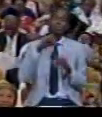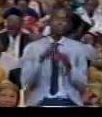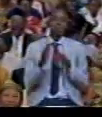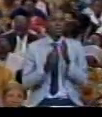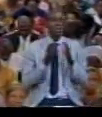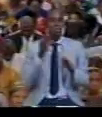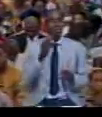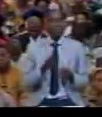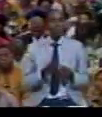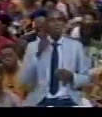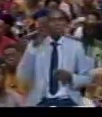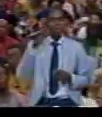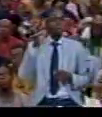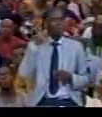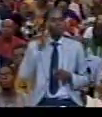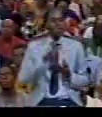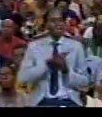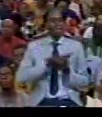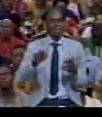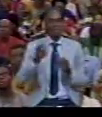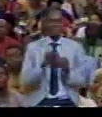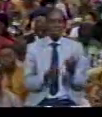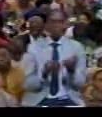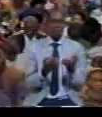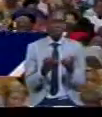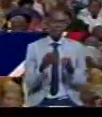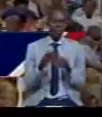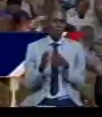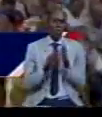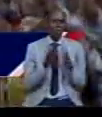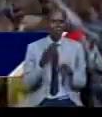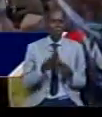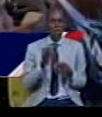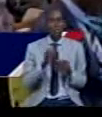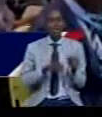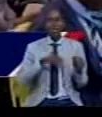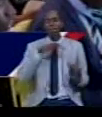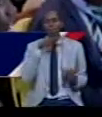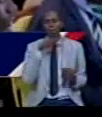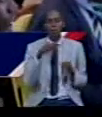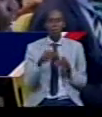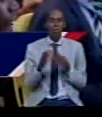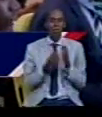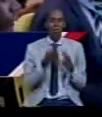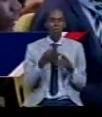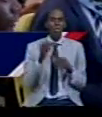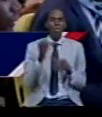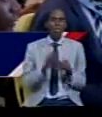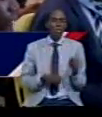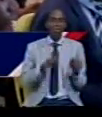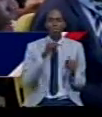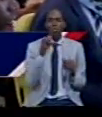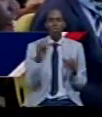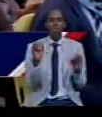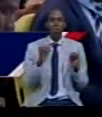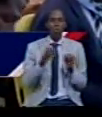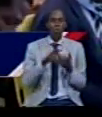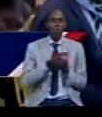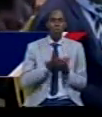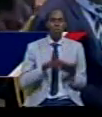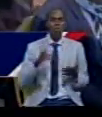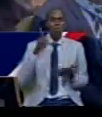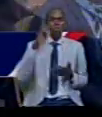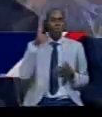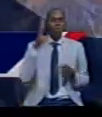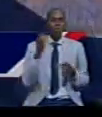cleanse every leprosy, every defilement, every impurity, every iniquity will take